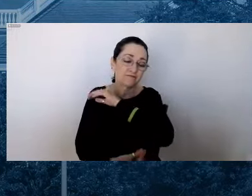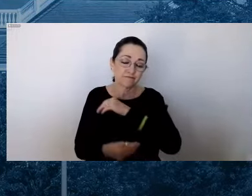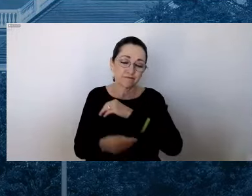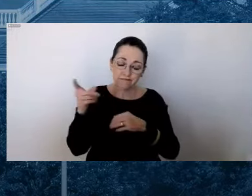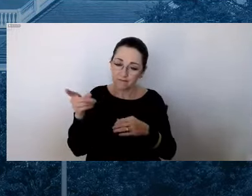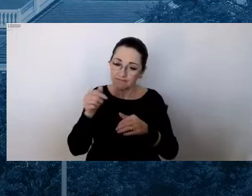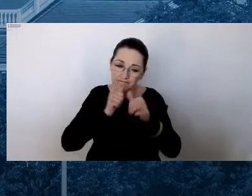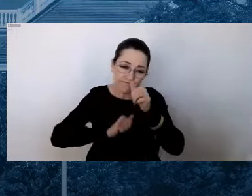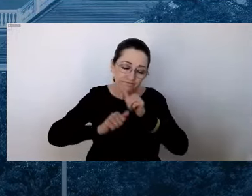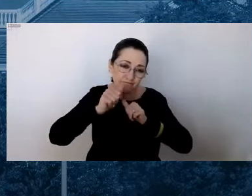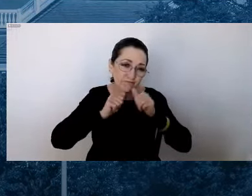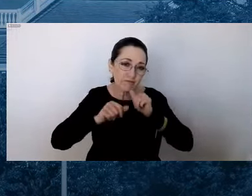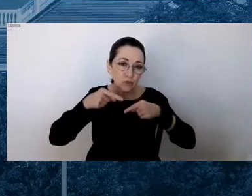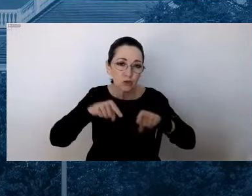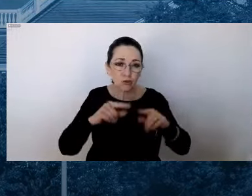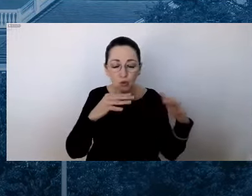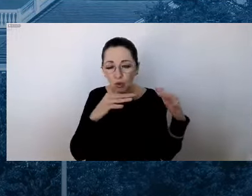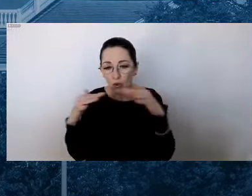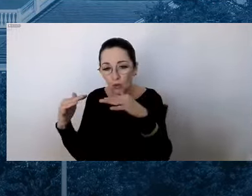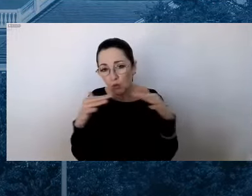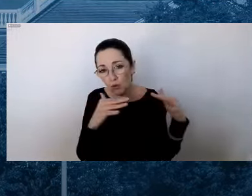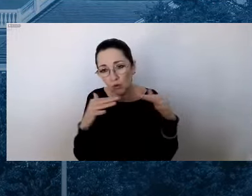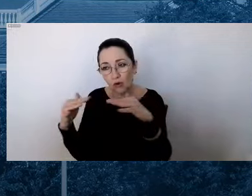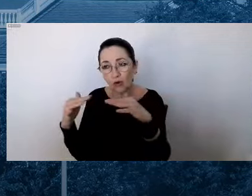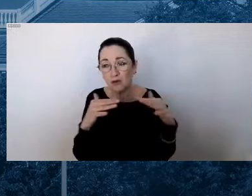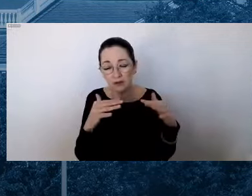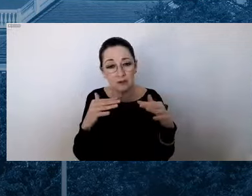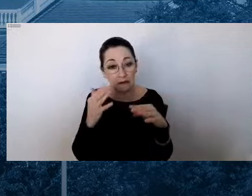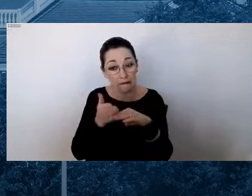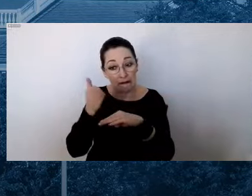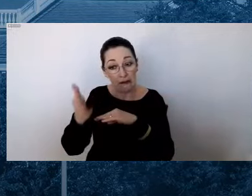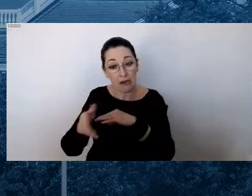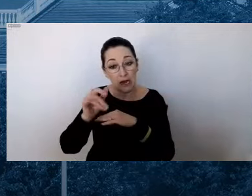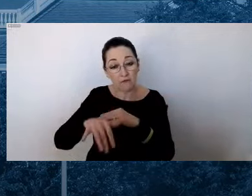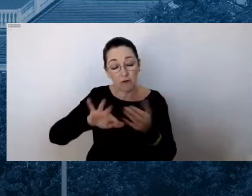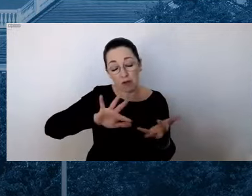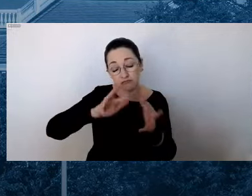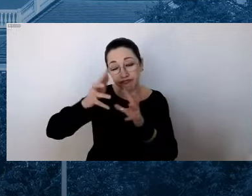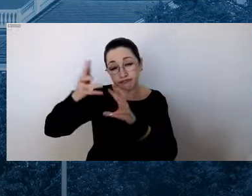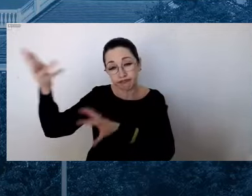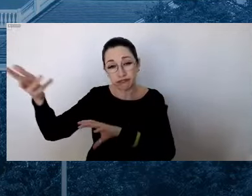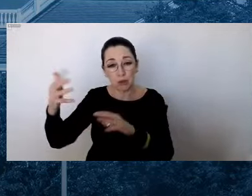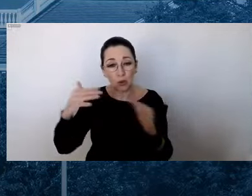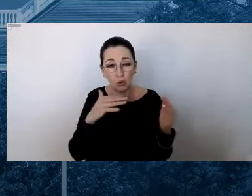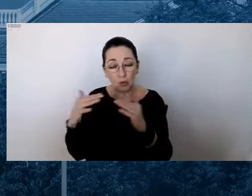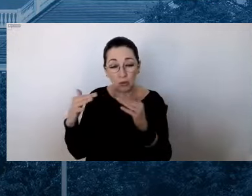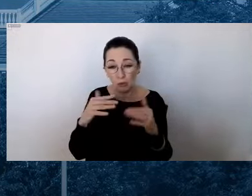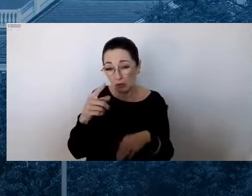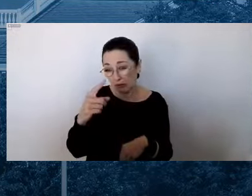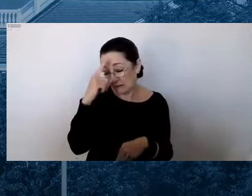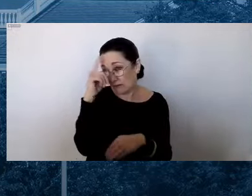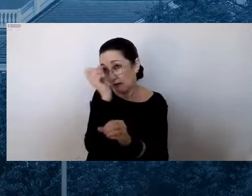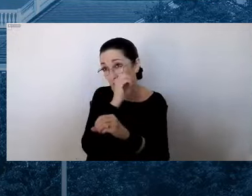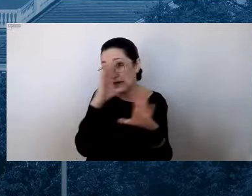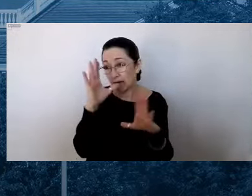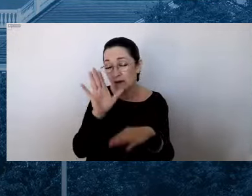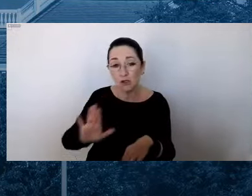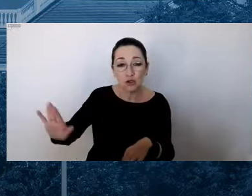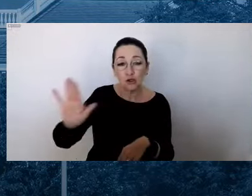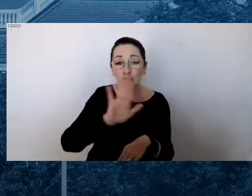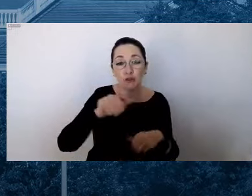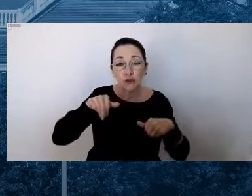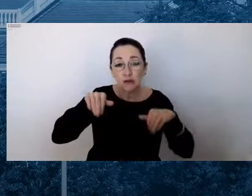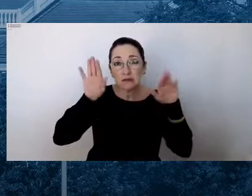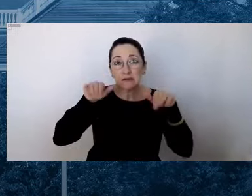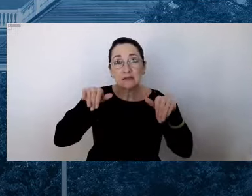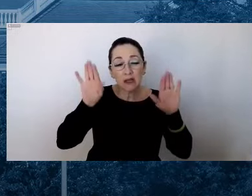war and the aftermath of that. And you think about the sacrifices that they made, the things